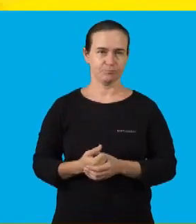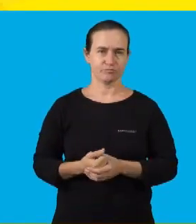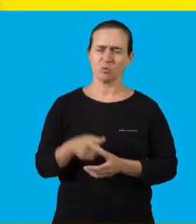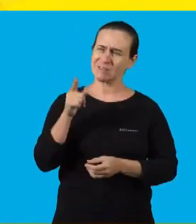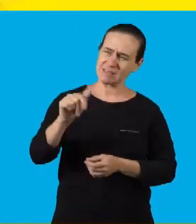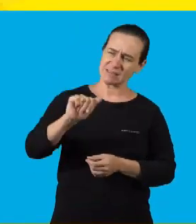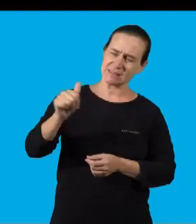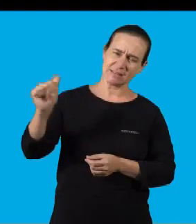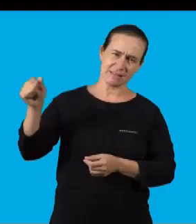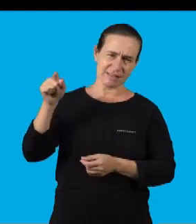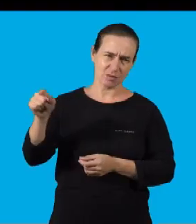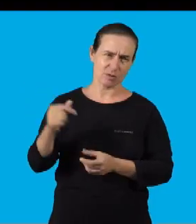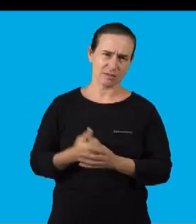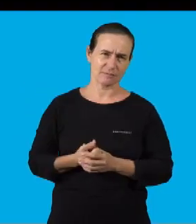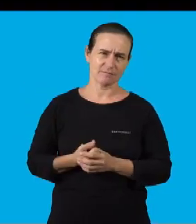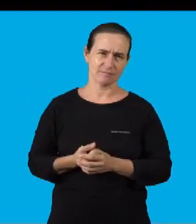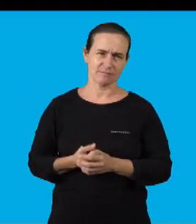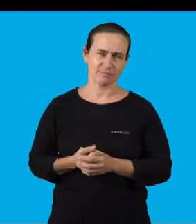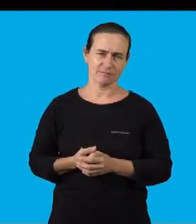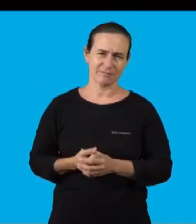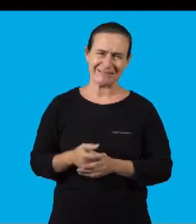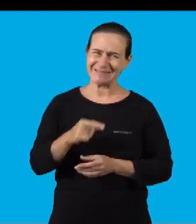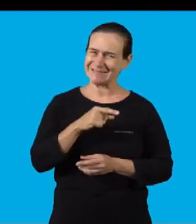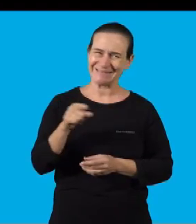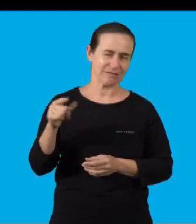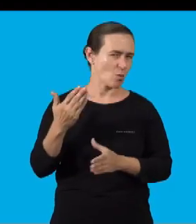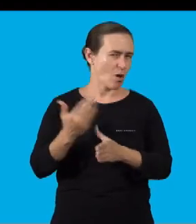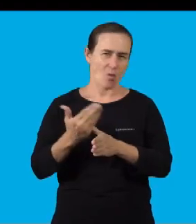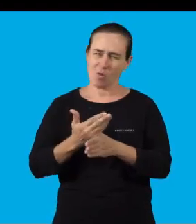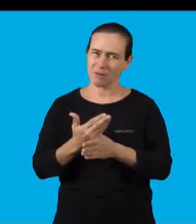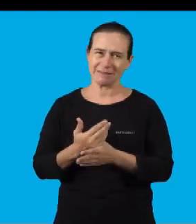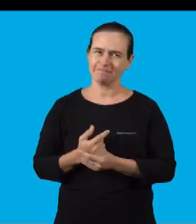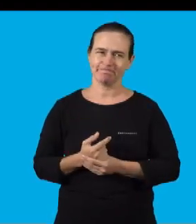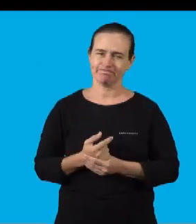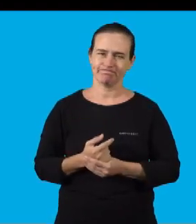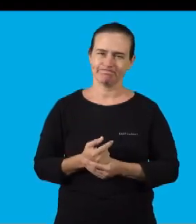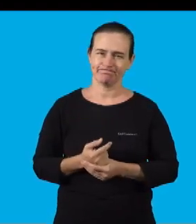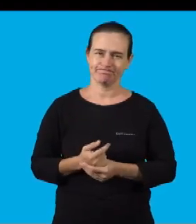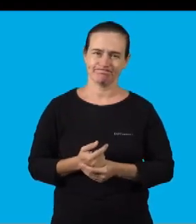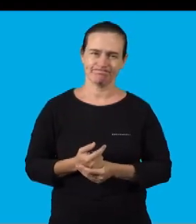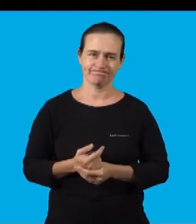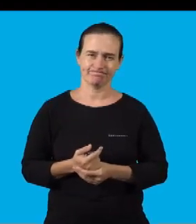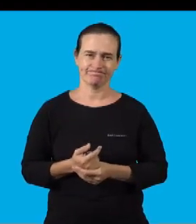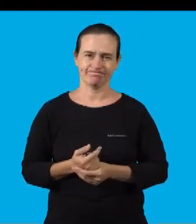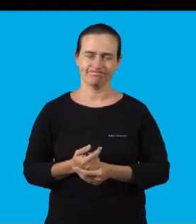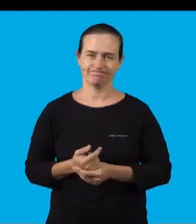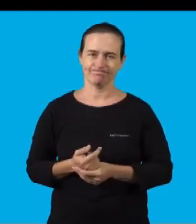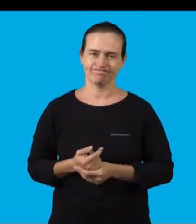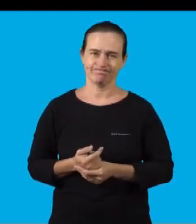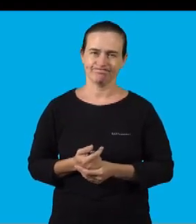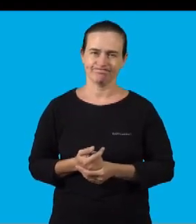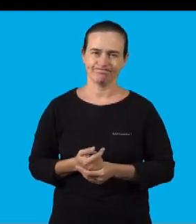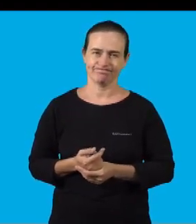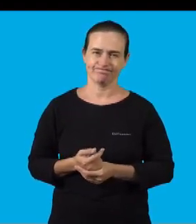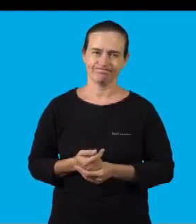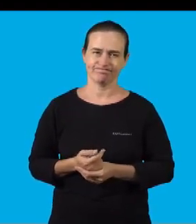that we have been given here, all of those will not work. So we will try to